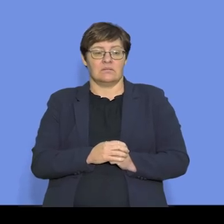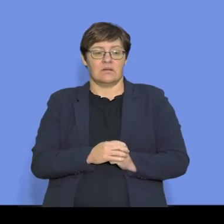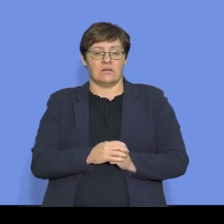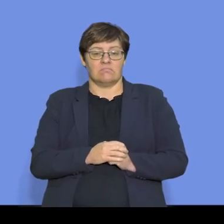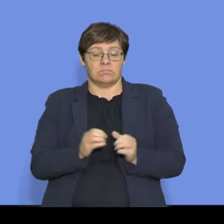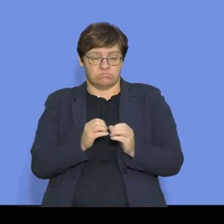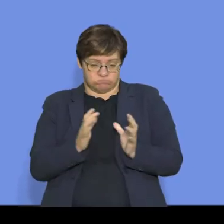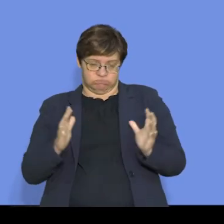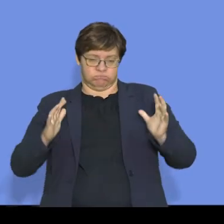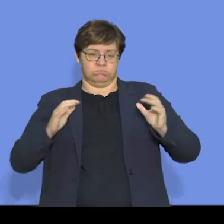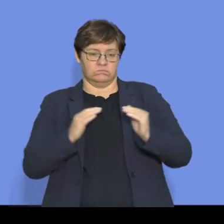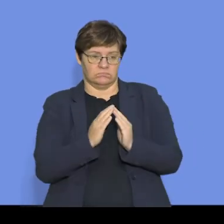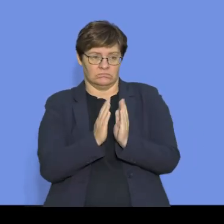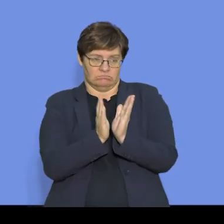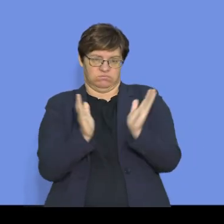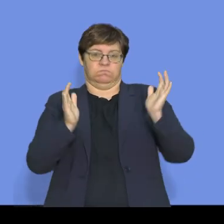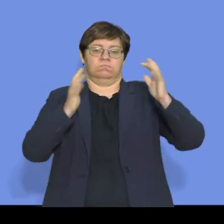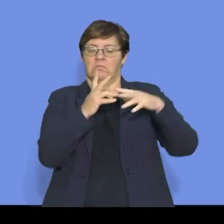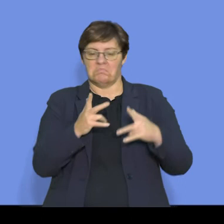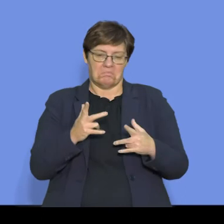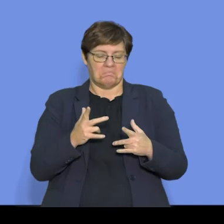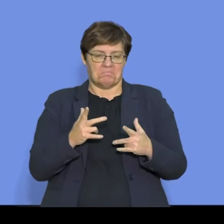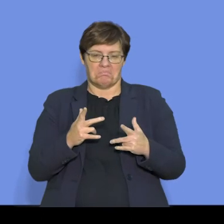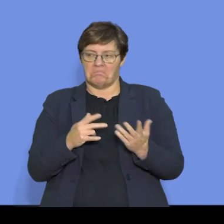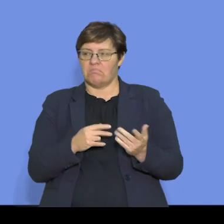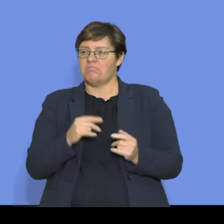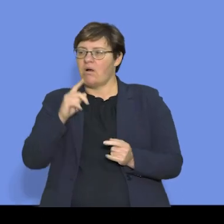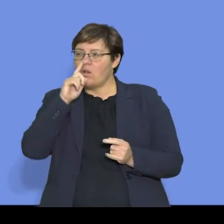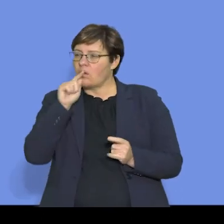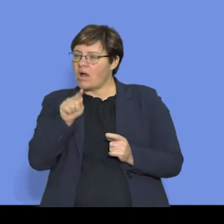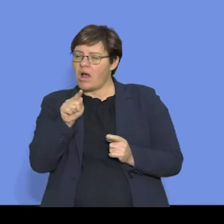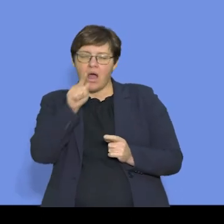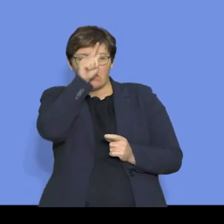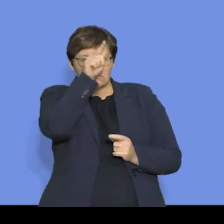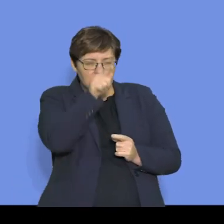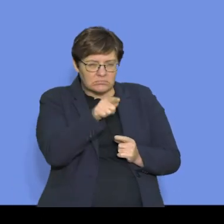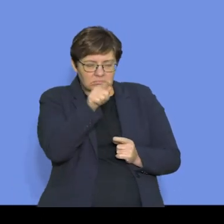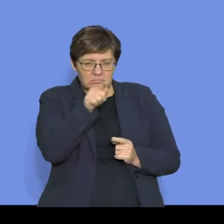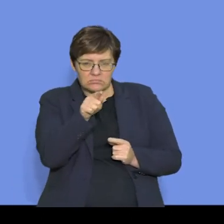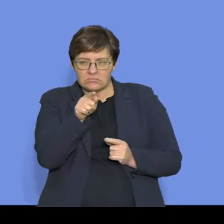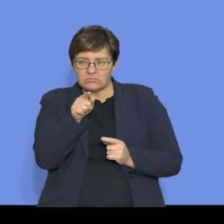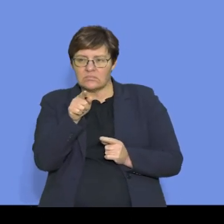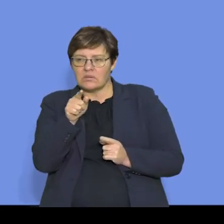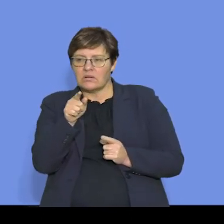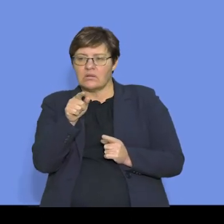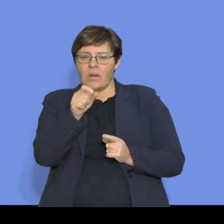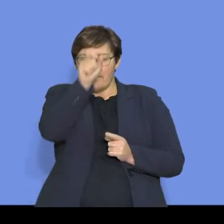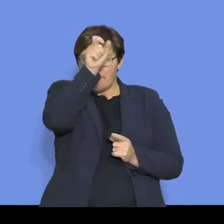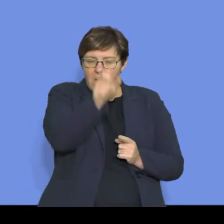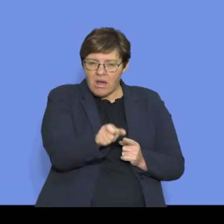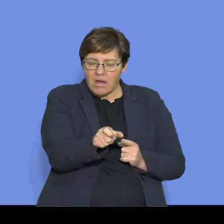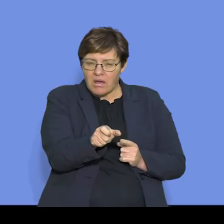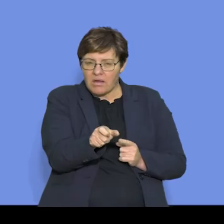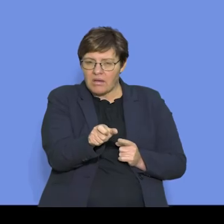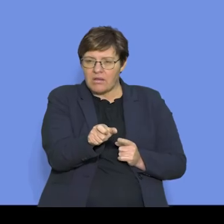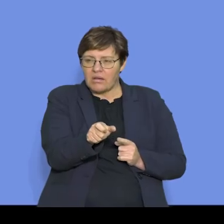big bulges and very, very narrow parts. So you have a look at the group which has the